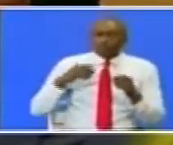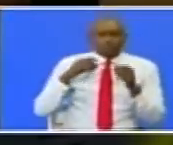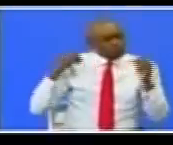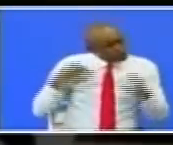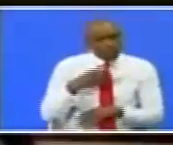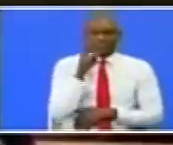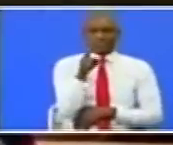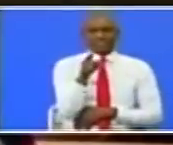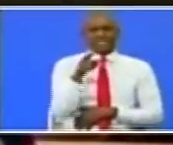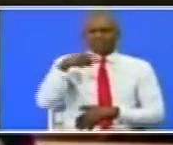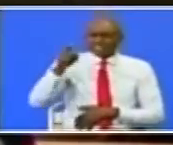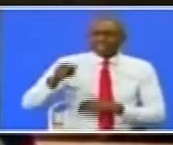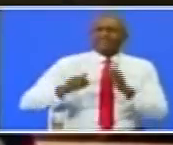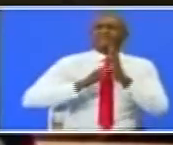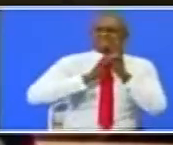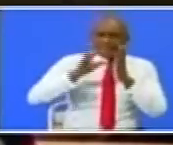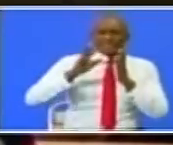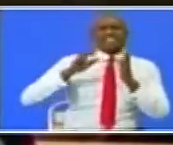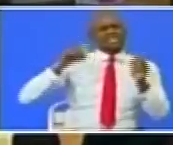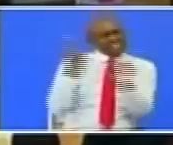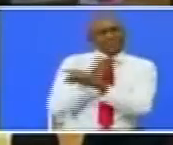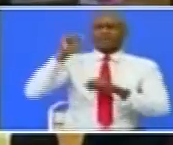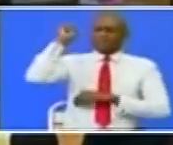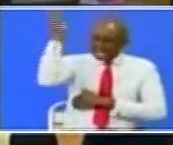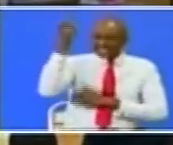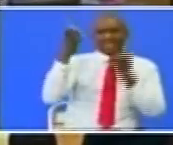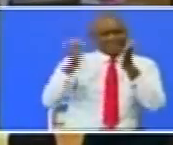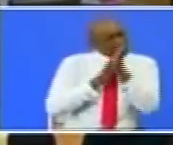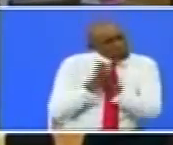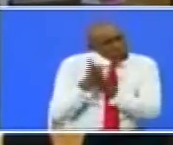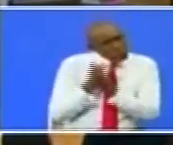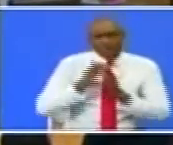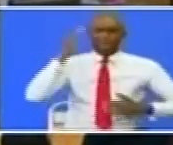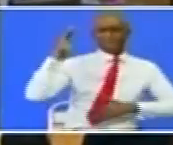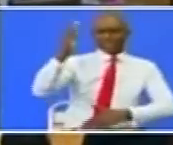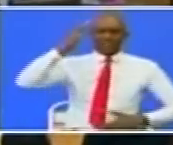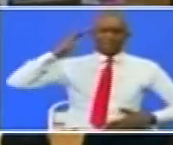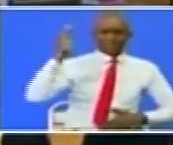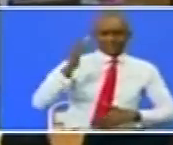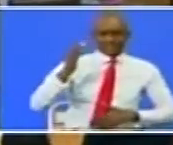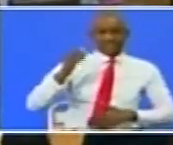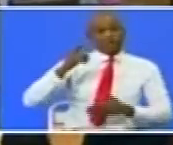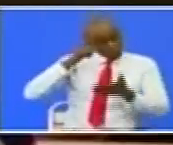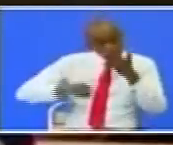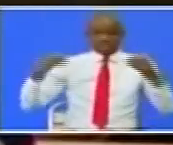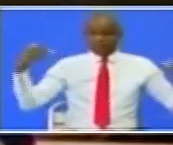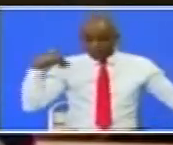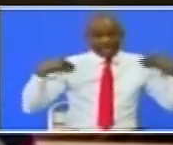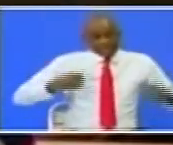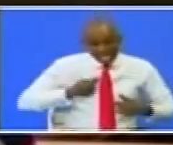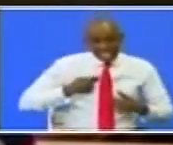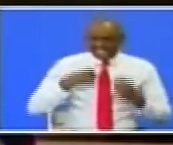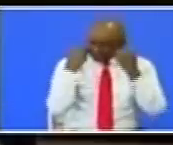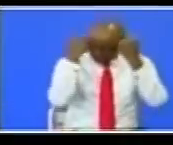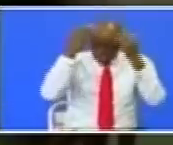revelation that made him stand in front of world leaders speaking passionately against stigma. What really bothers me is stigma